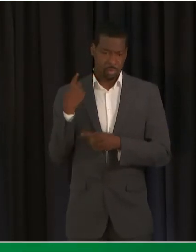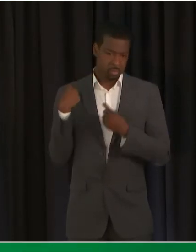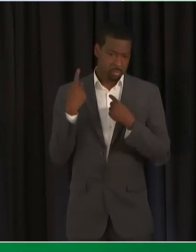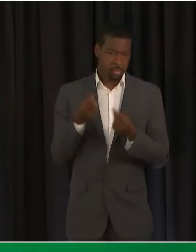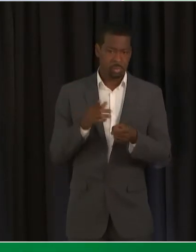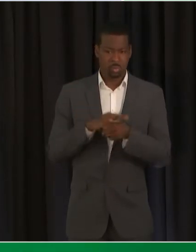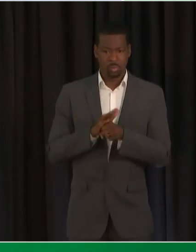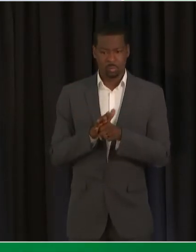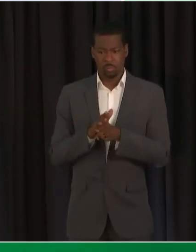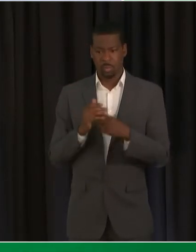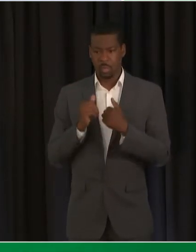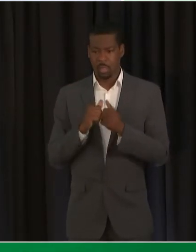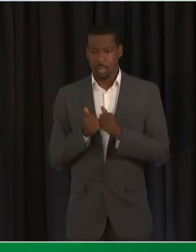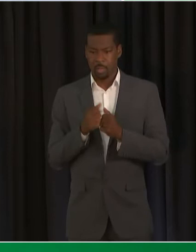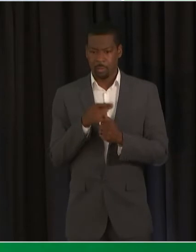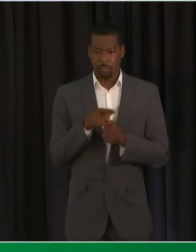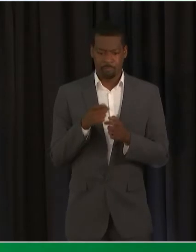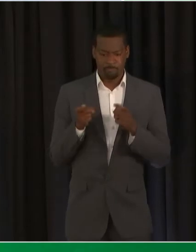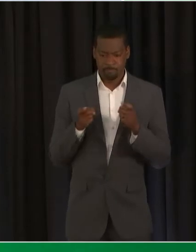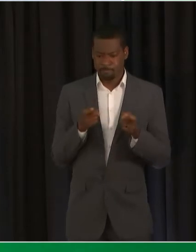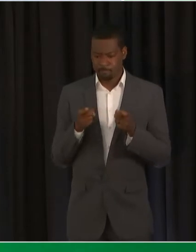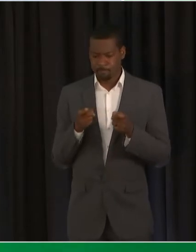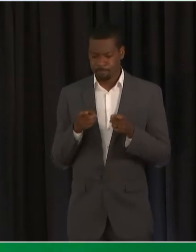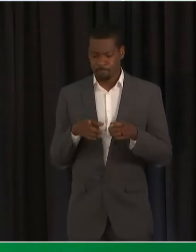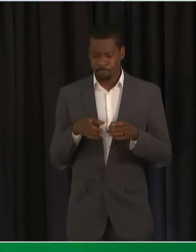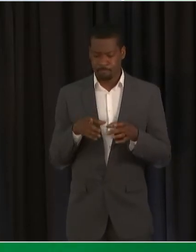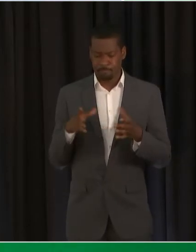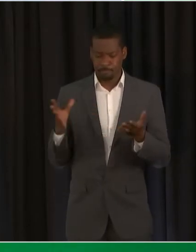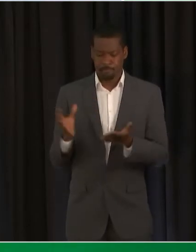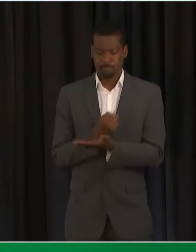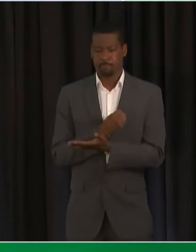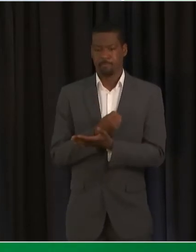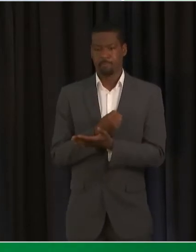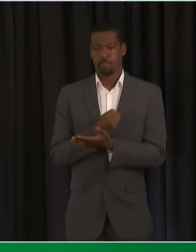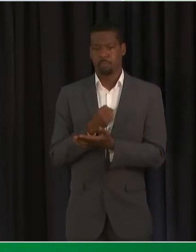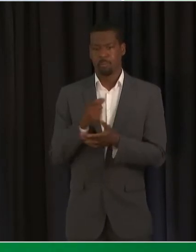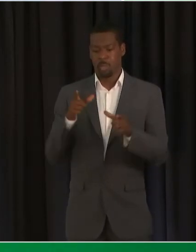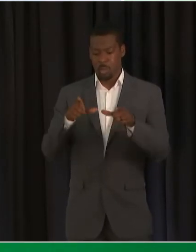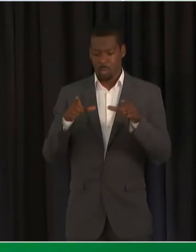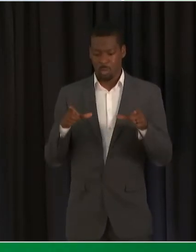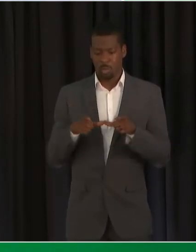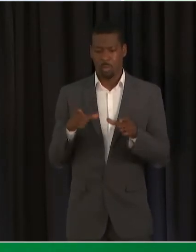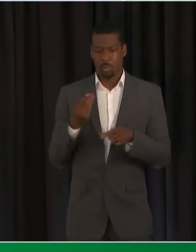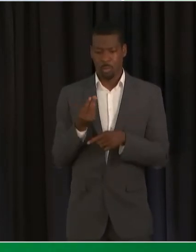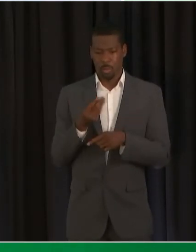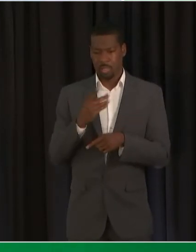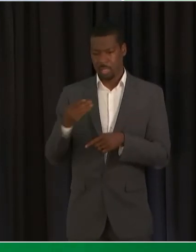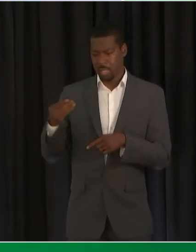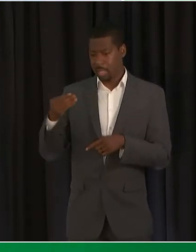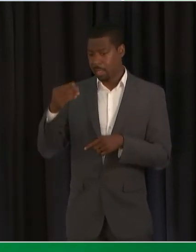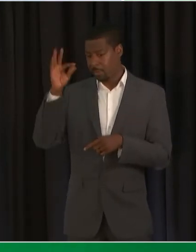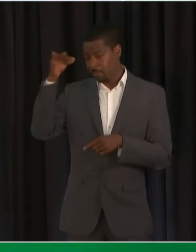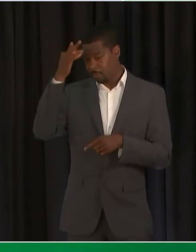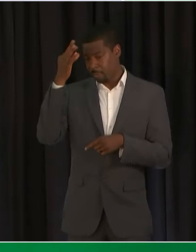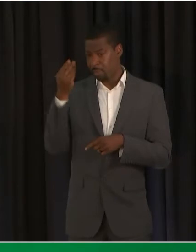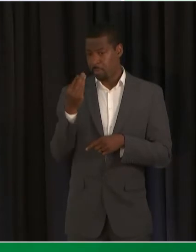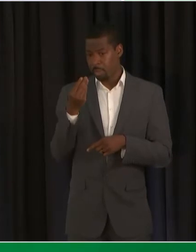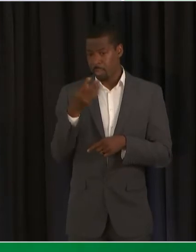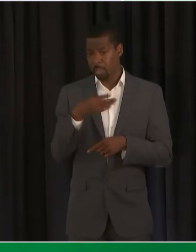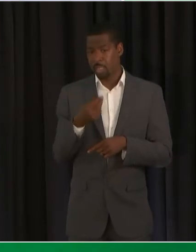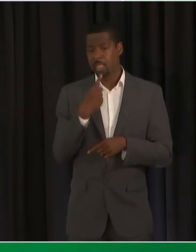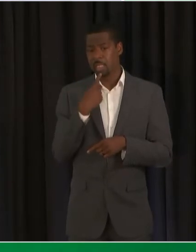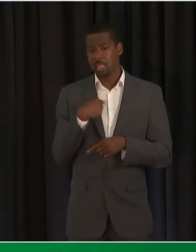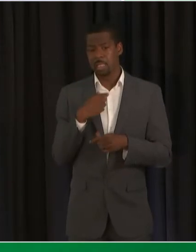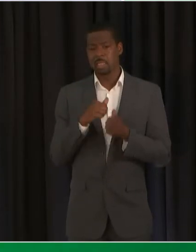during COVID, how you've managed to take advantage of both local grant relief funds as well as federal, but then